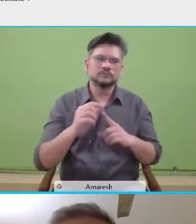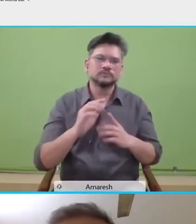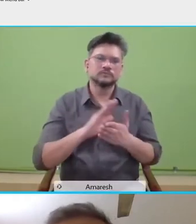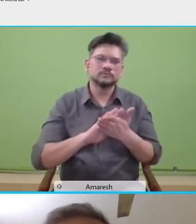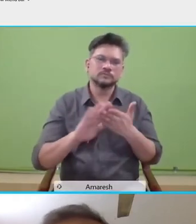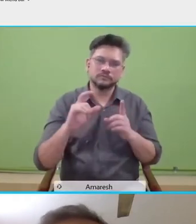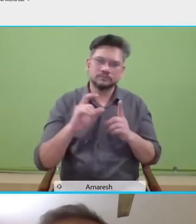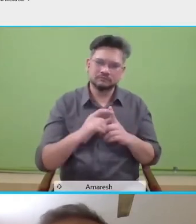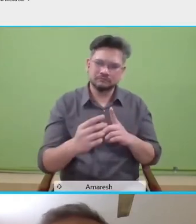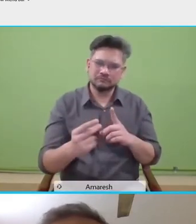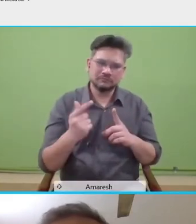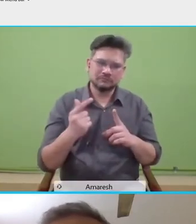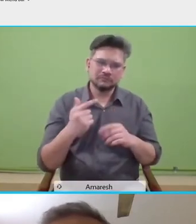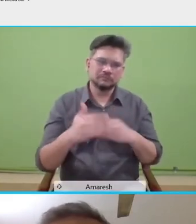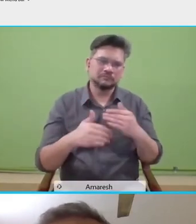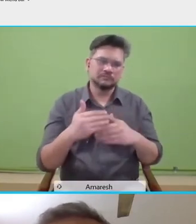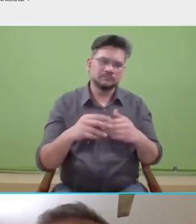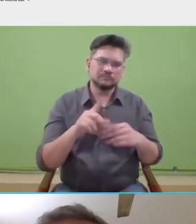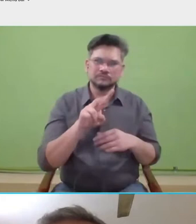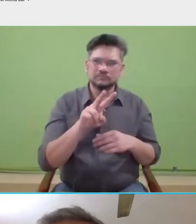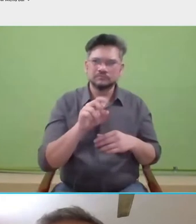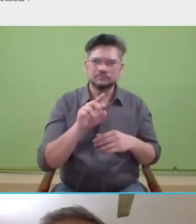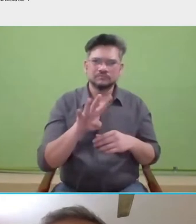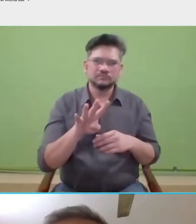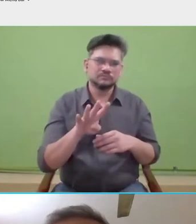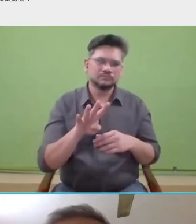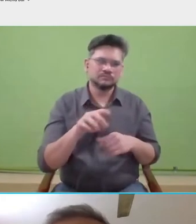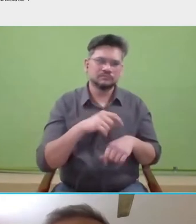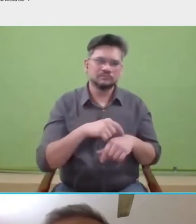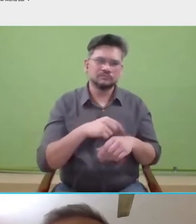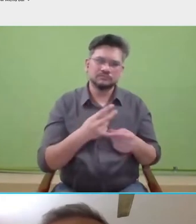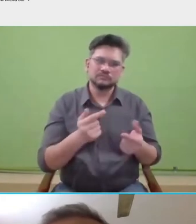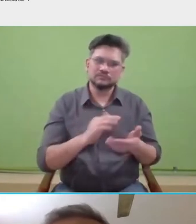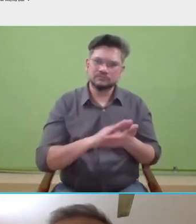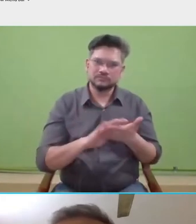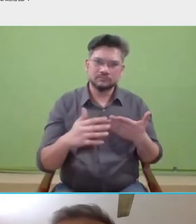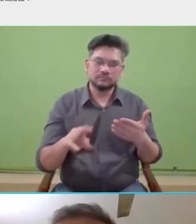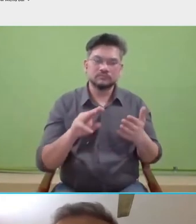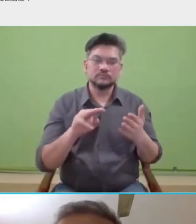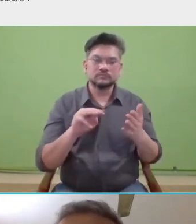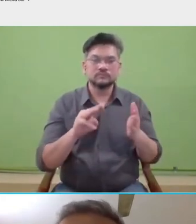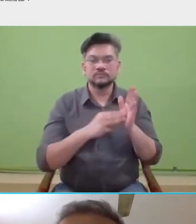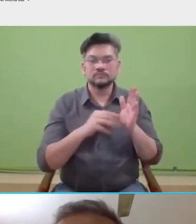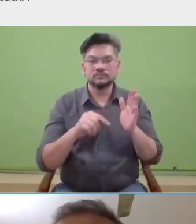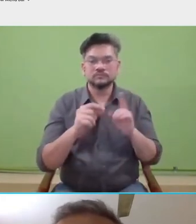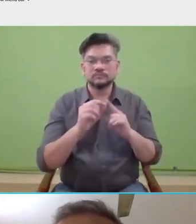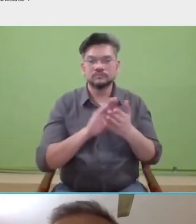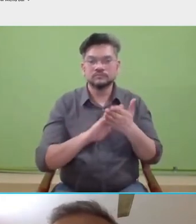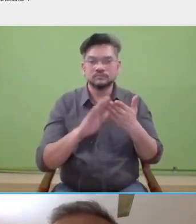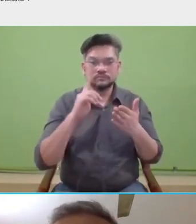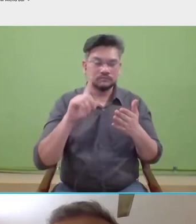very fast uh 2014 so in his m fill he used the term returned the term